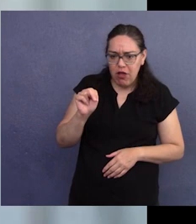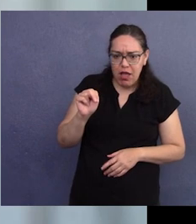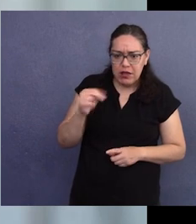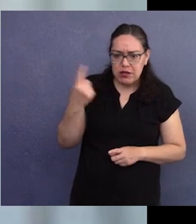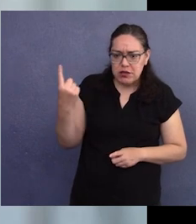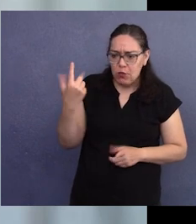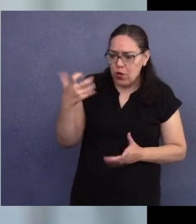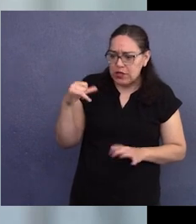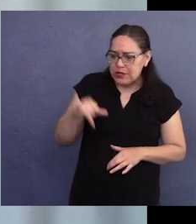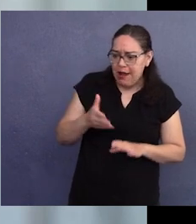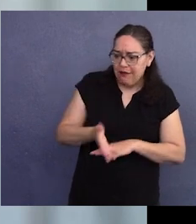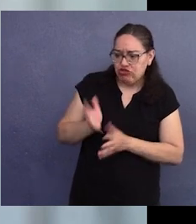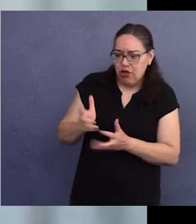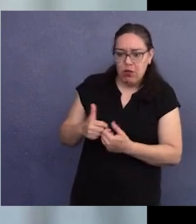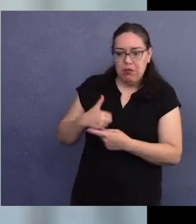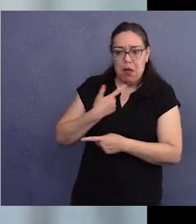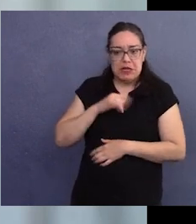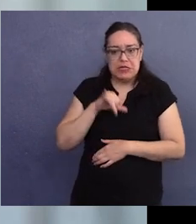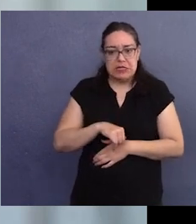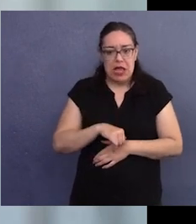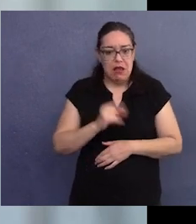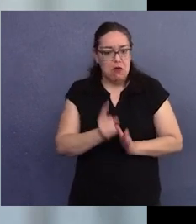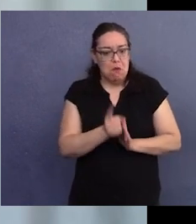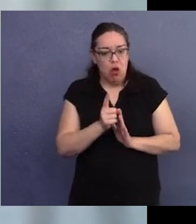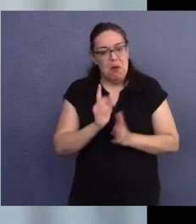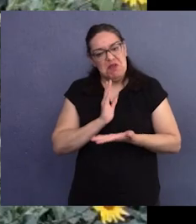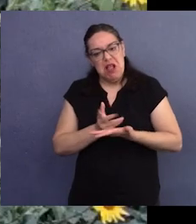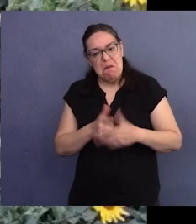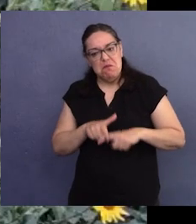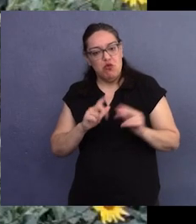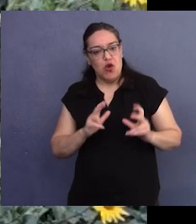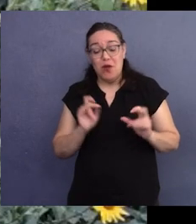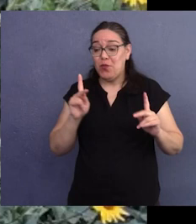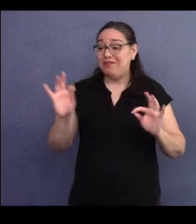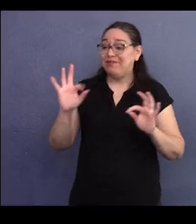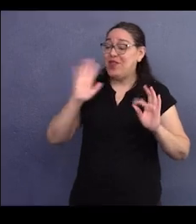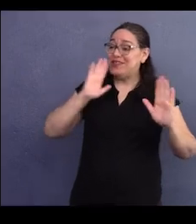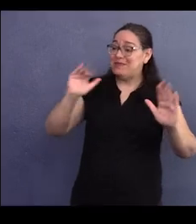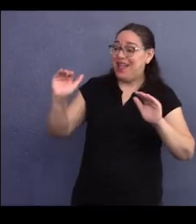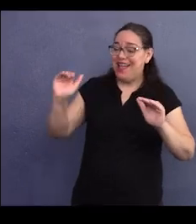after and chat with me, so I'm going to stay on for a minute and stop the recording. All right. And I'm going to say goodbye.